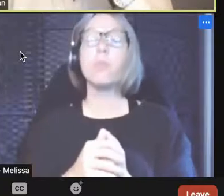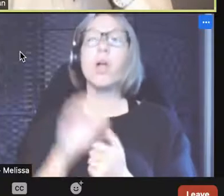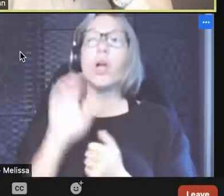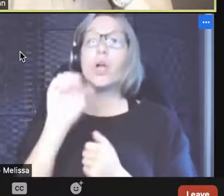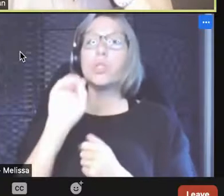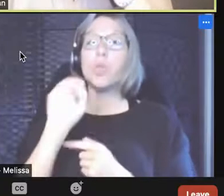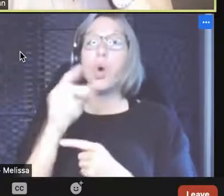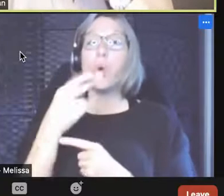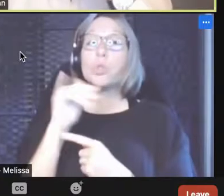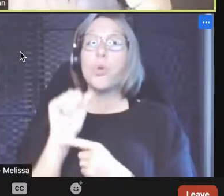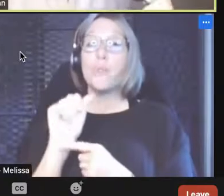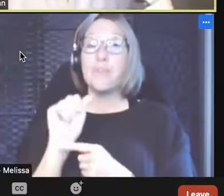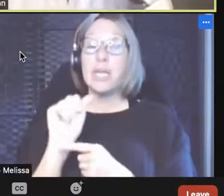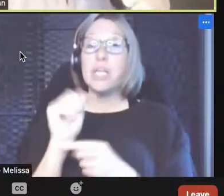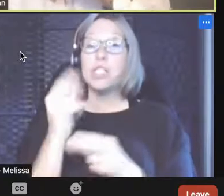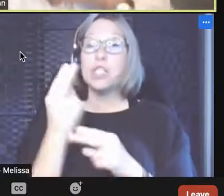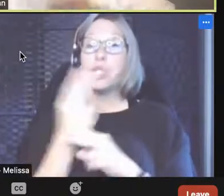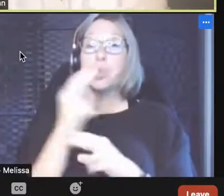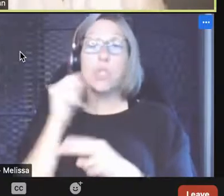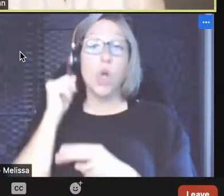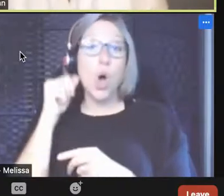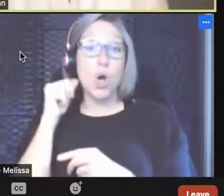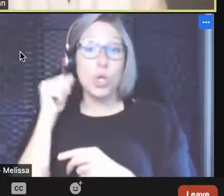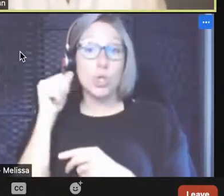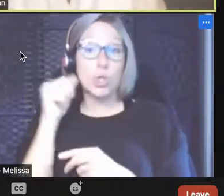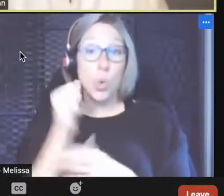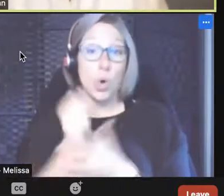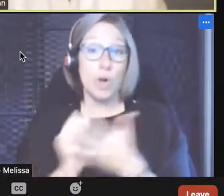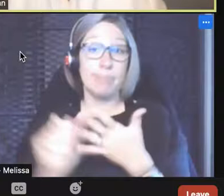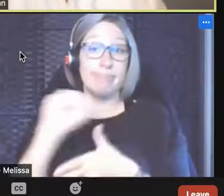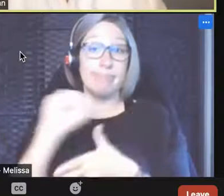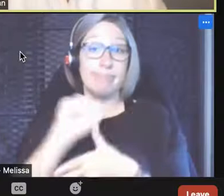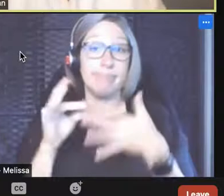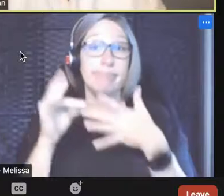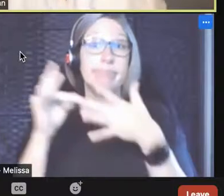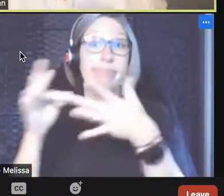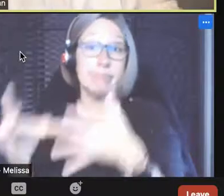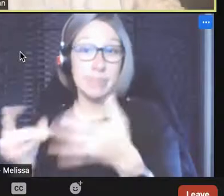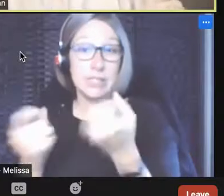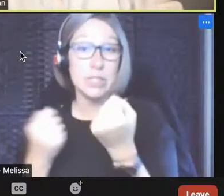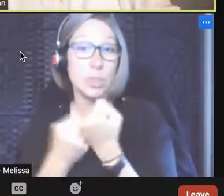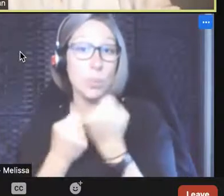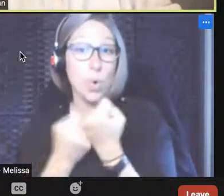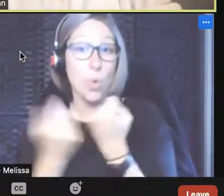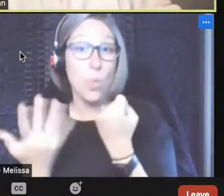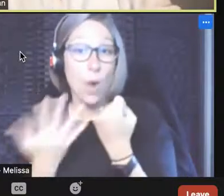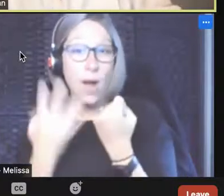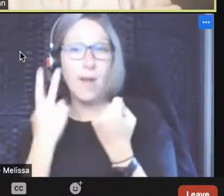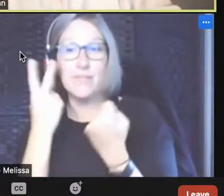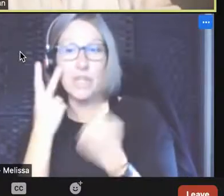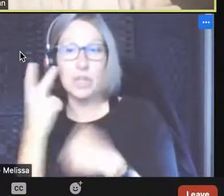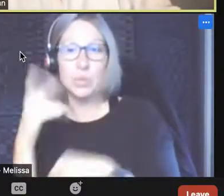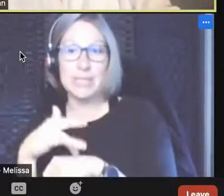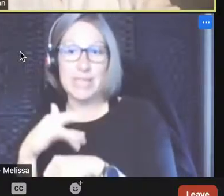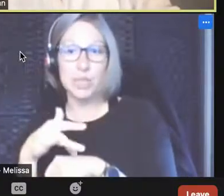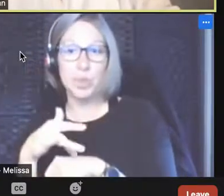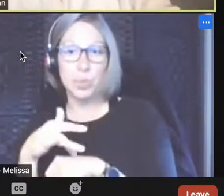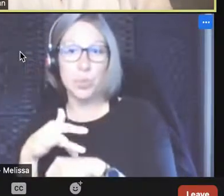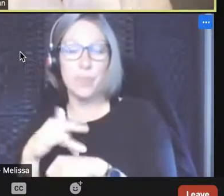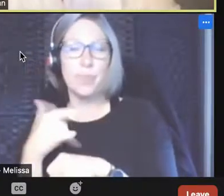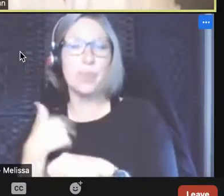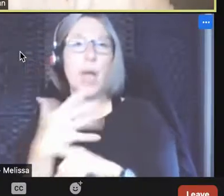again, using auditory in a lead with visual and tactual as a support. So I want to